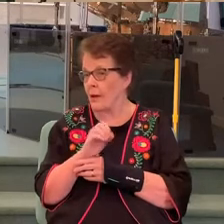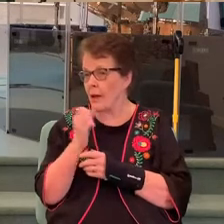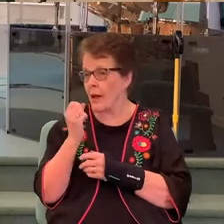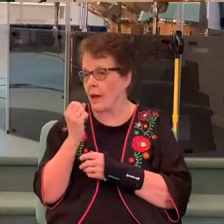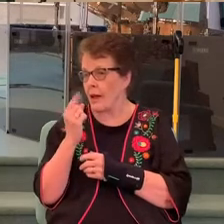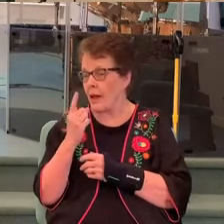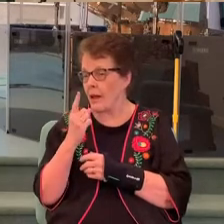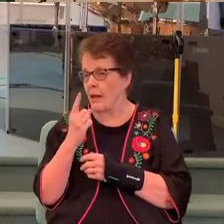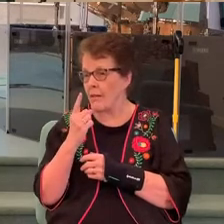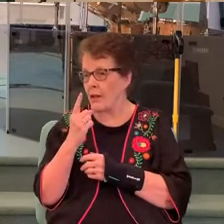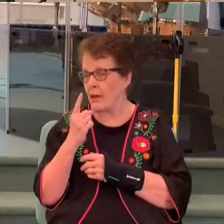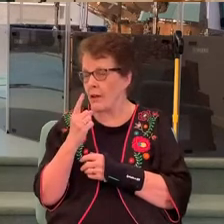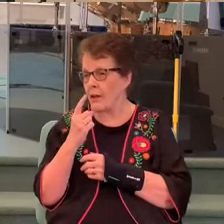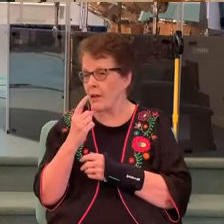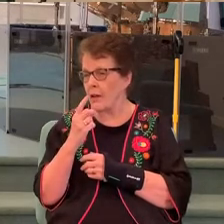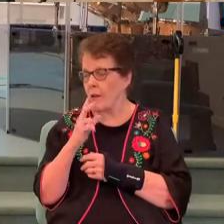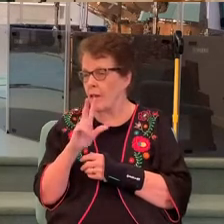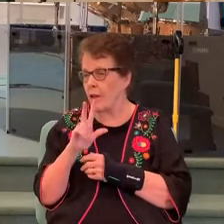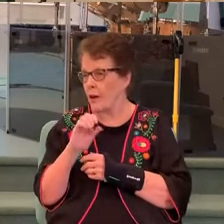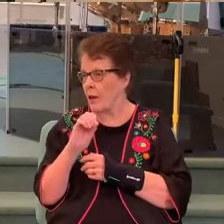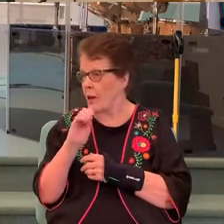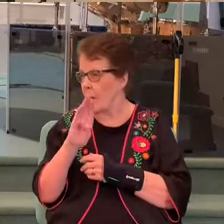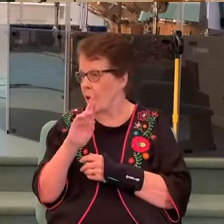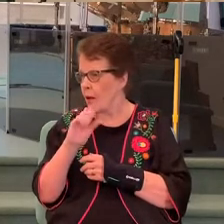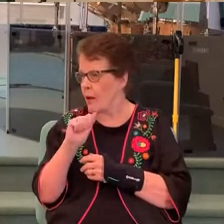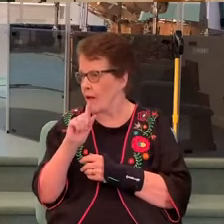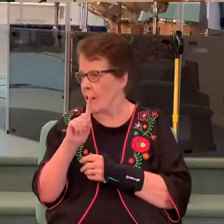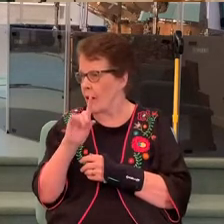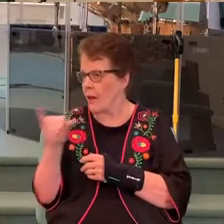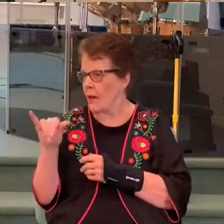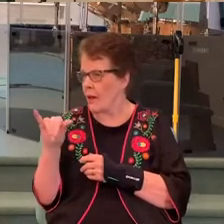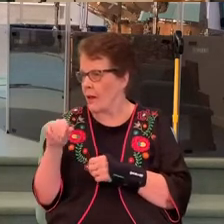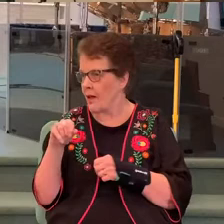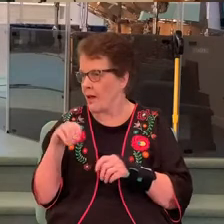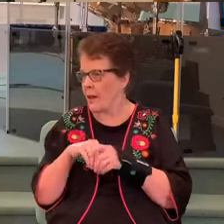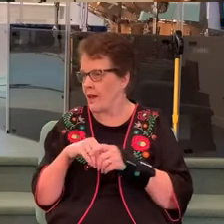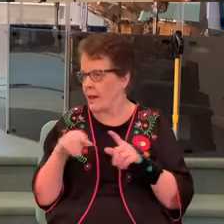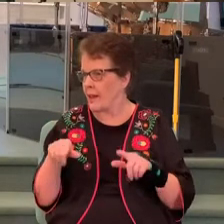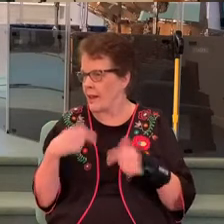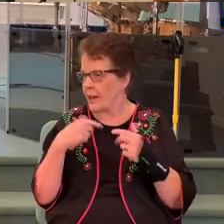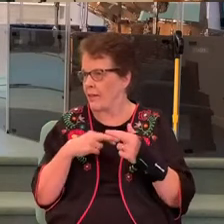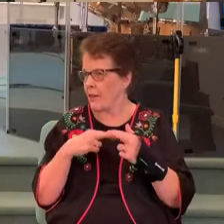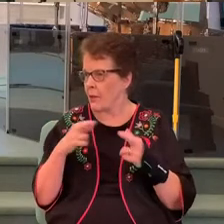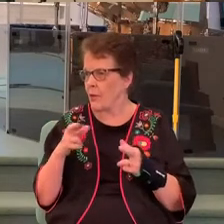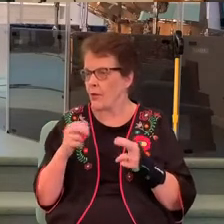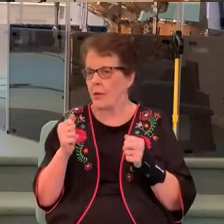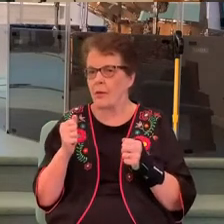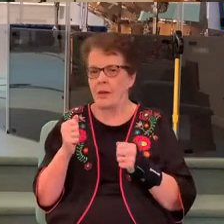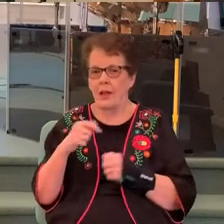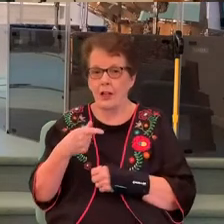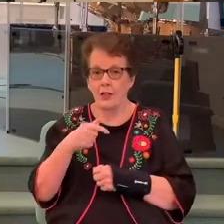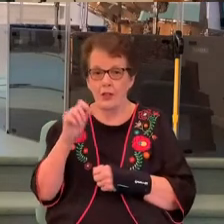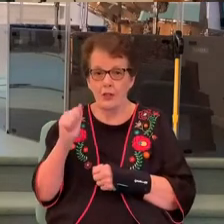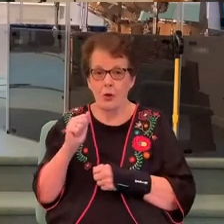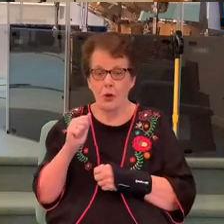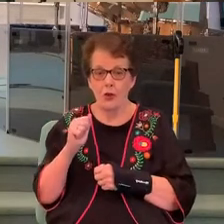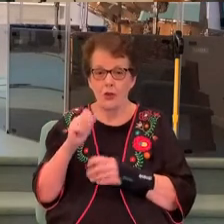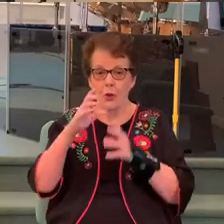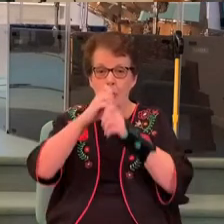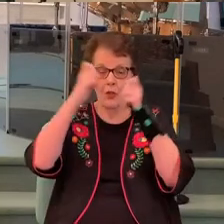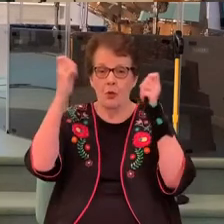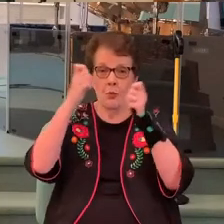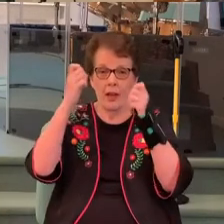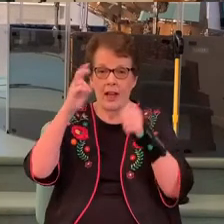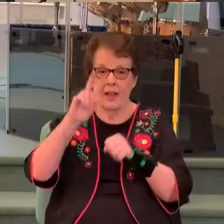11:30 at night, Brady and I in the living room when everybody was asleep and Georgia was winning the national championship.